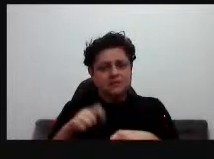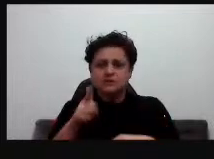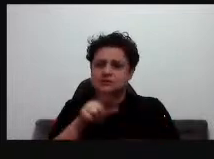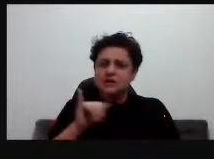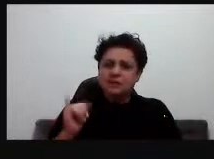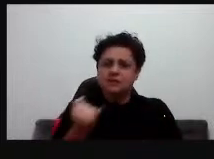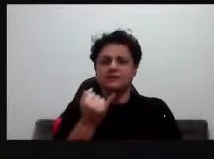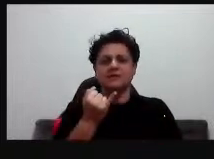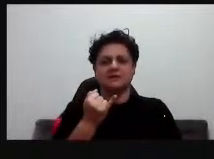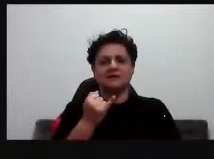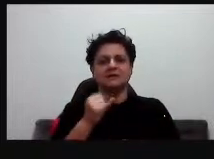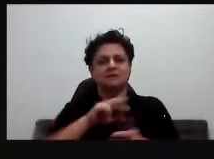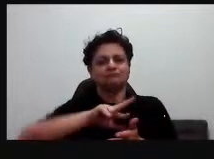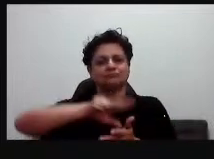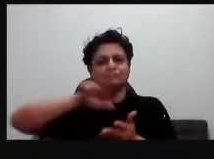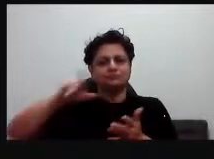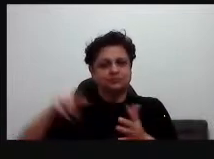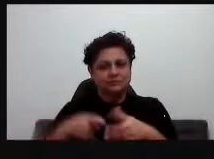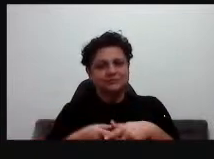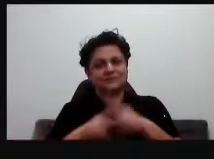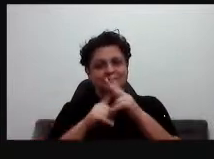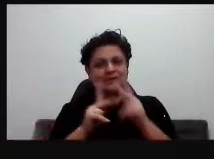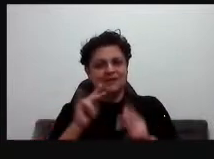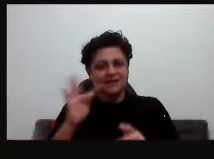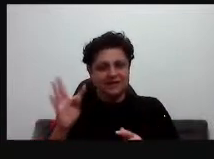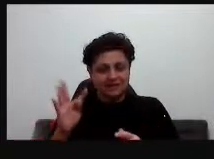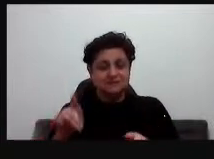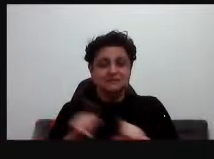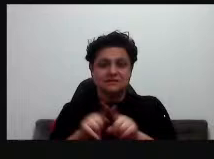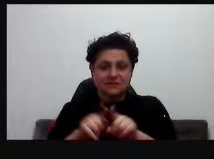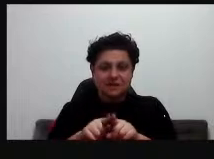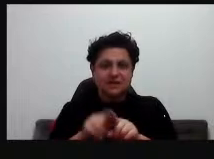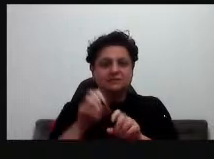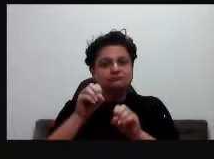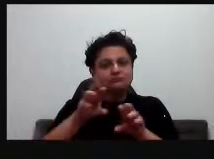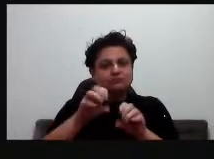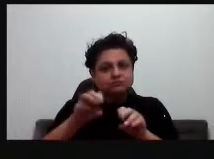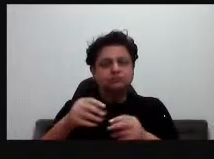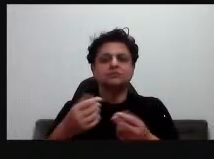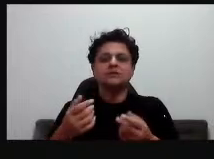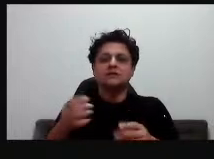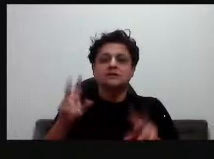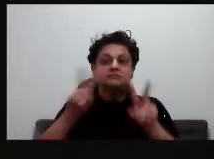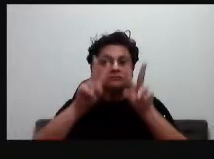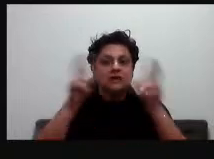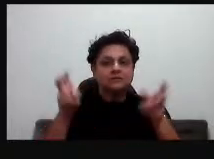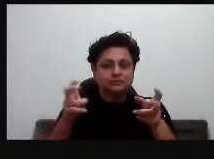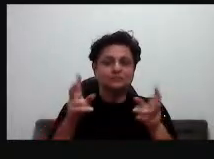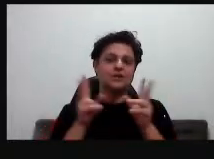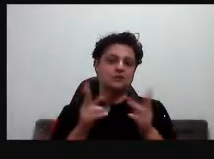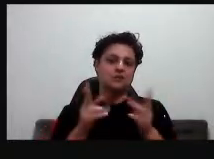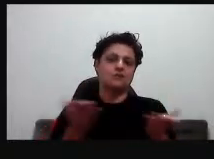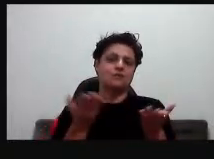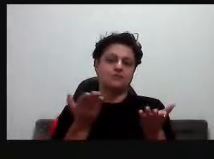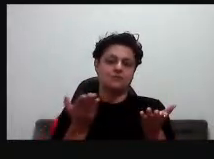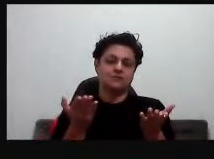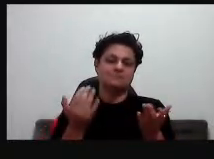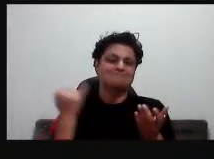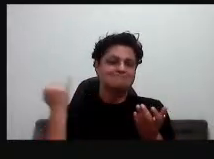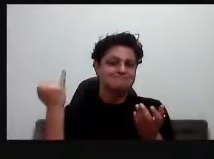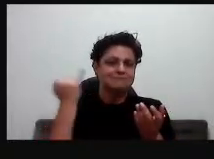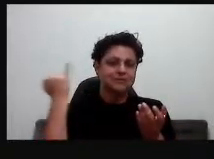different sessions and subjects, I think, such as this, which look at inclusion, special educational